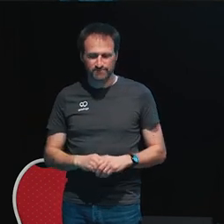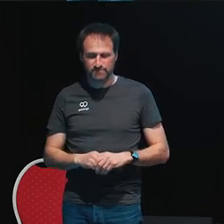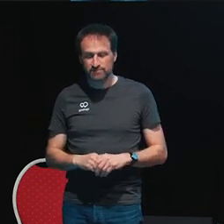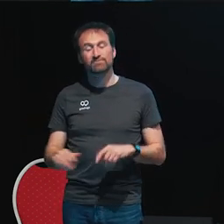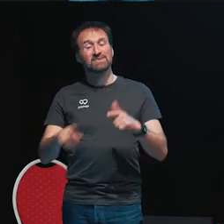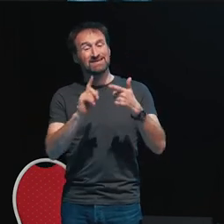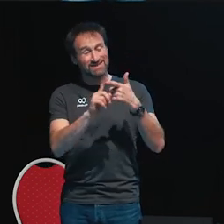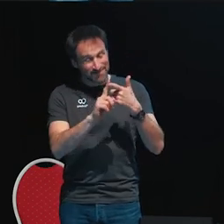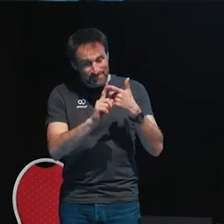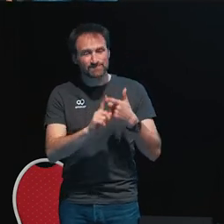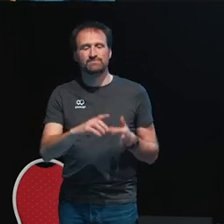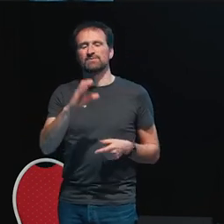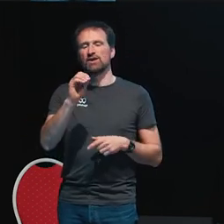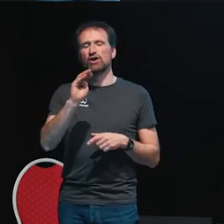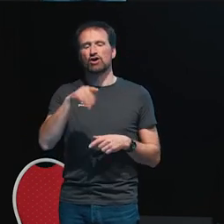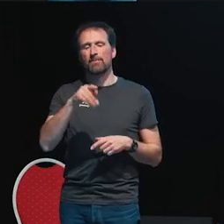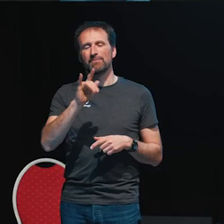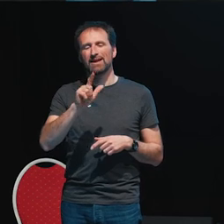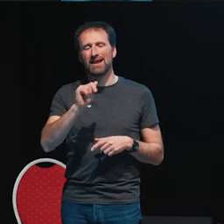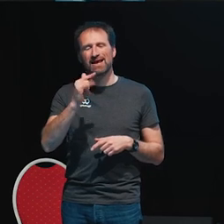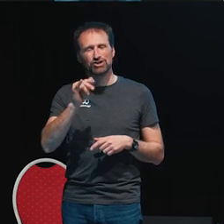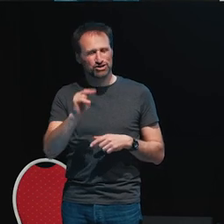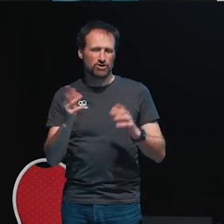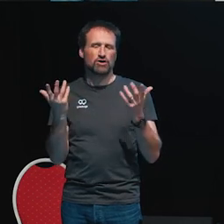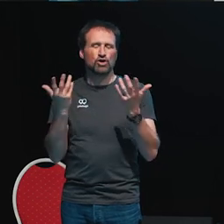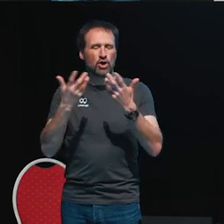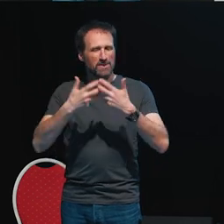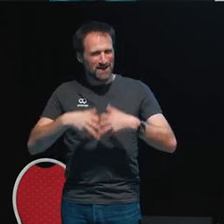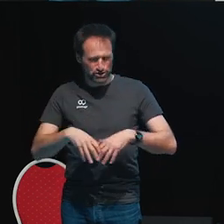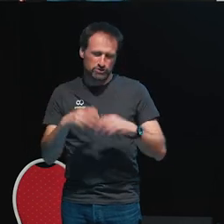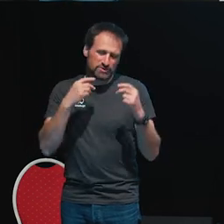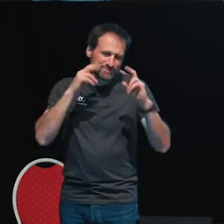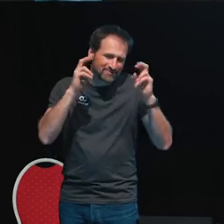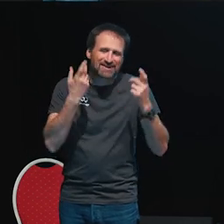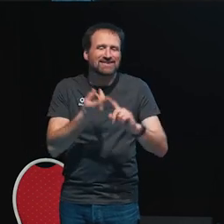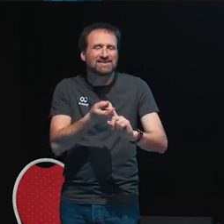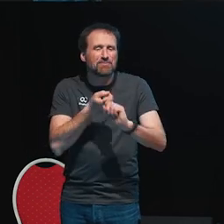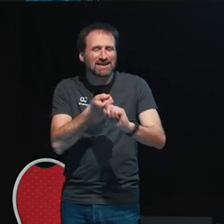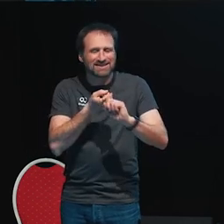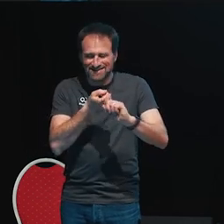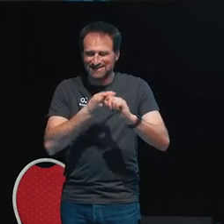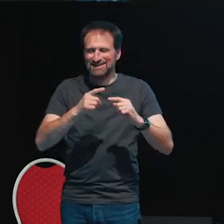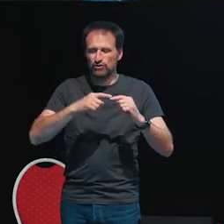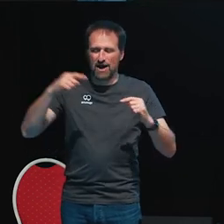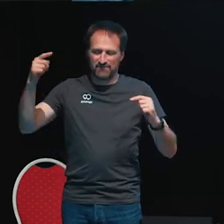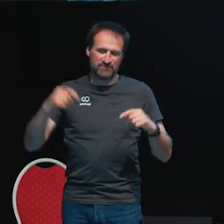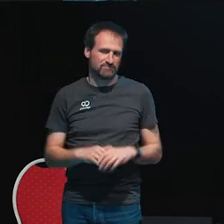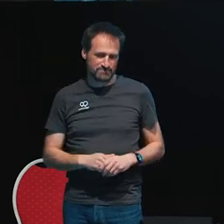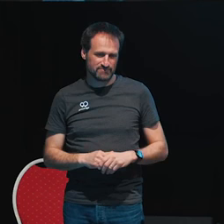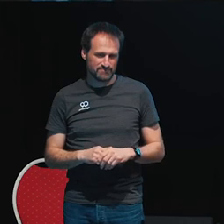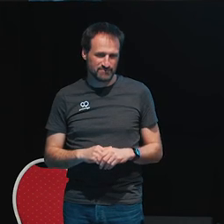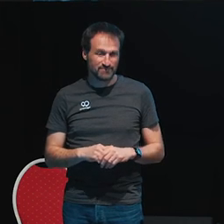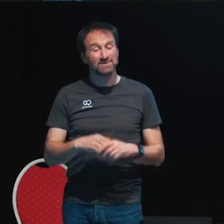The second is called the compilation, and may be easily described as the dependency graph. So